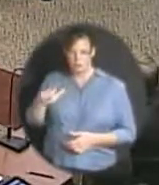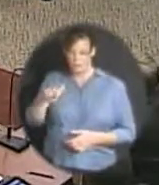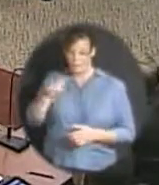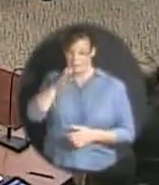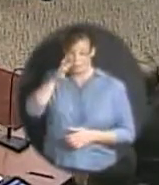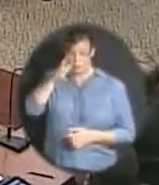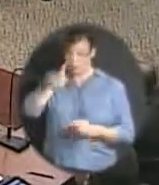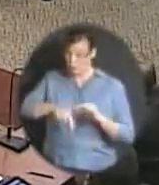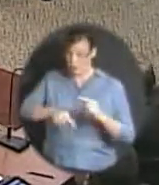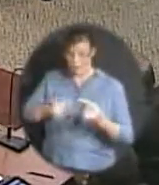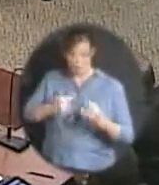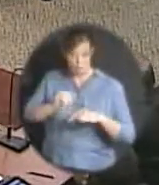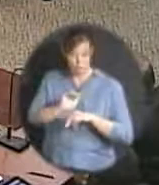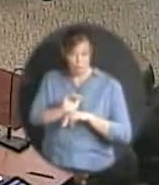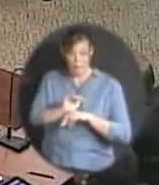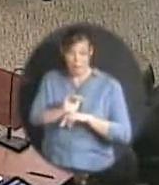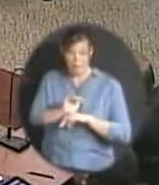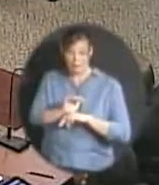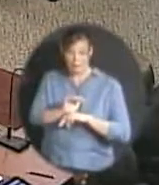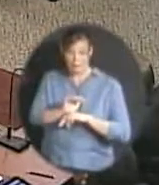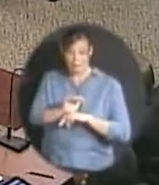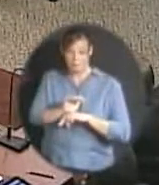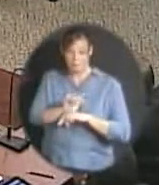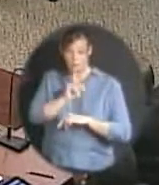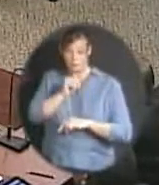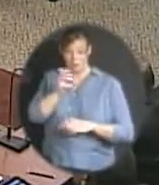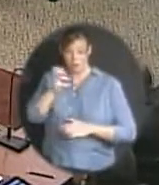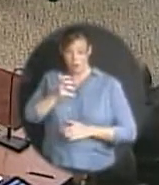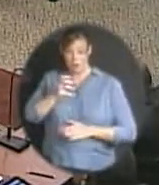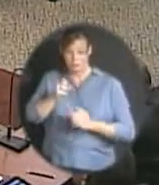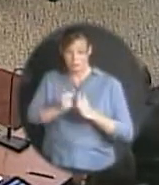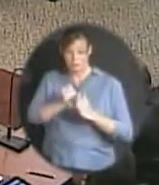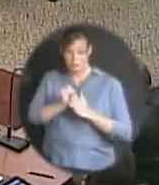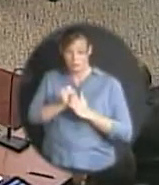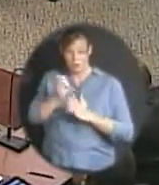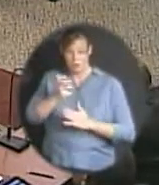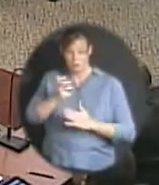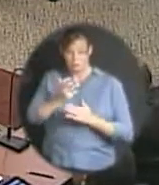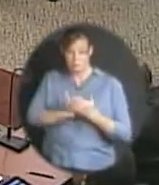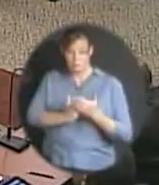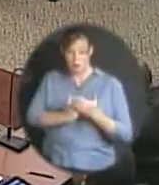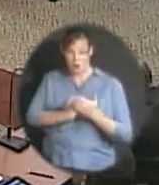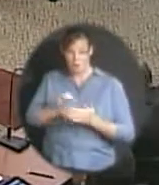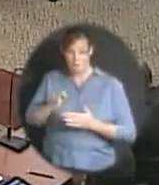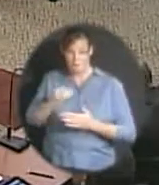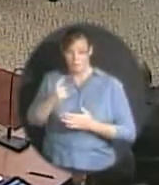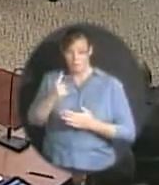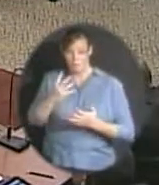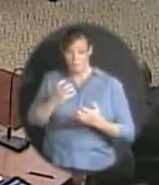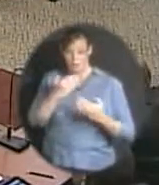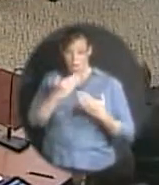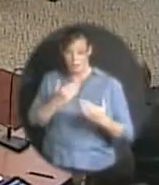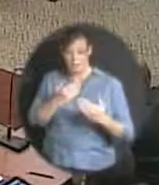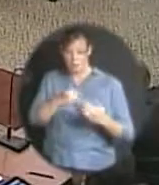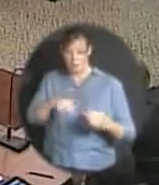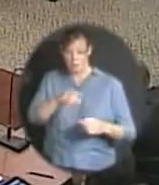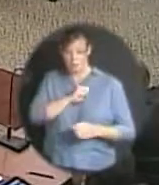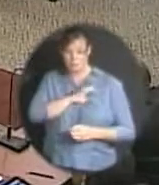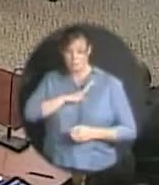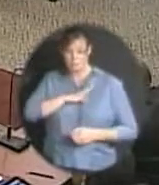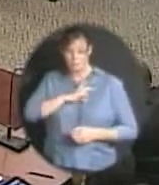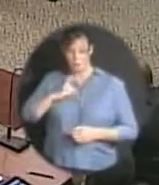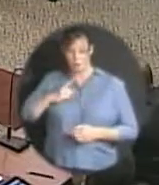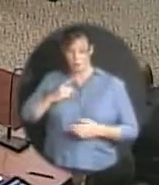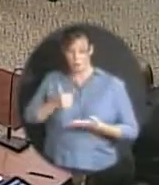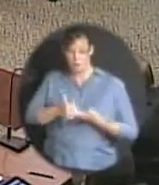tonight. But this was a really awesome season, and it was awesome to be a part of. And I wanted to thank you guys as a board for